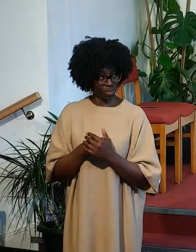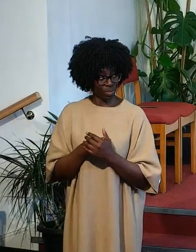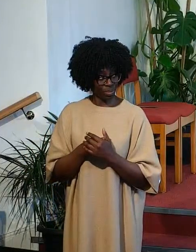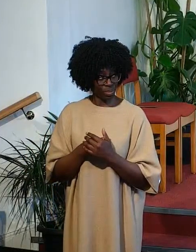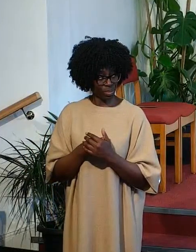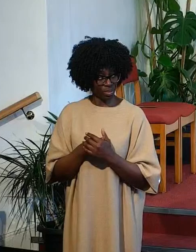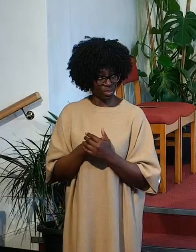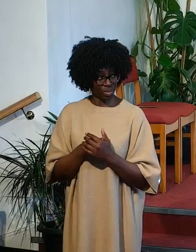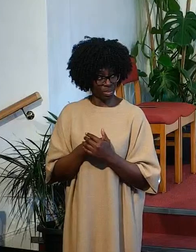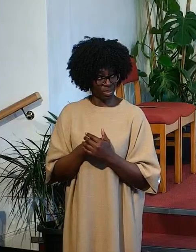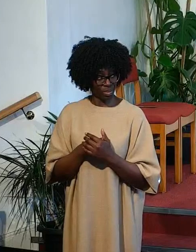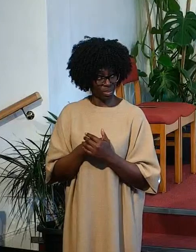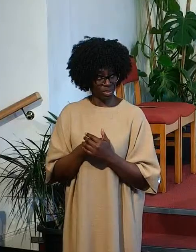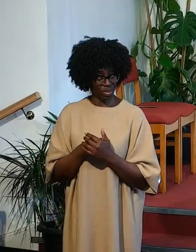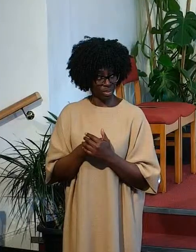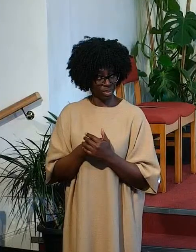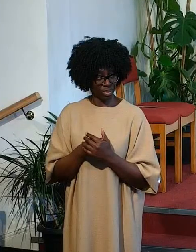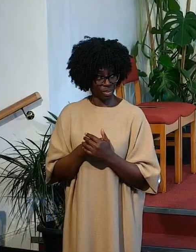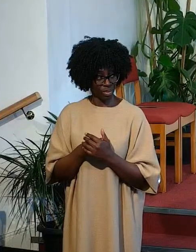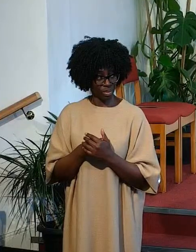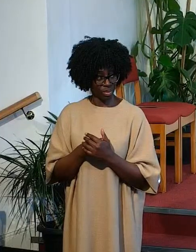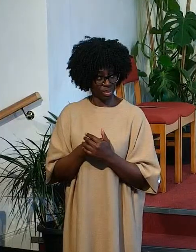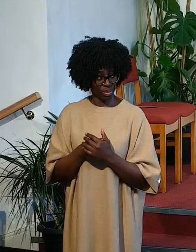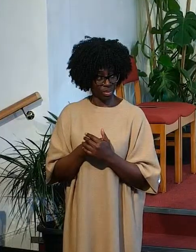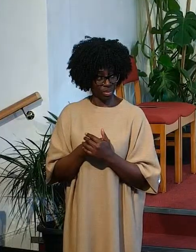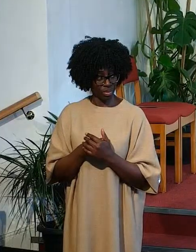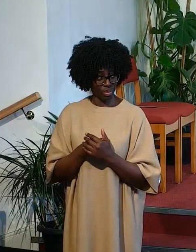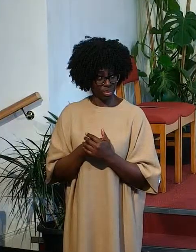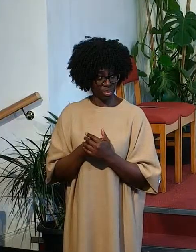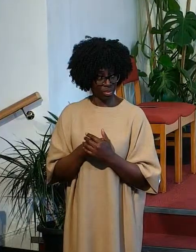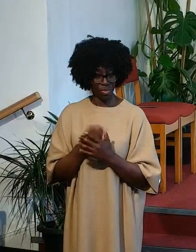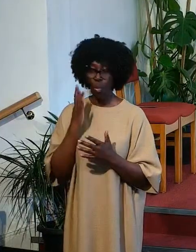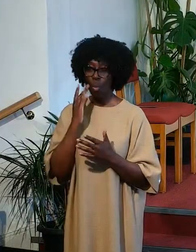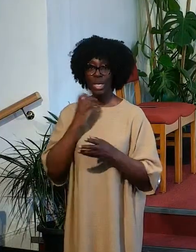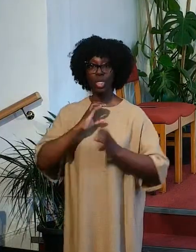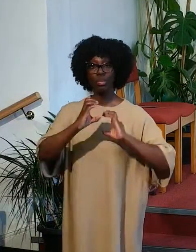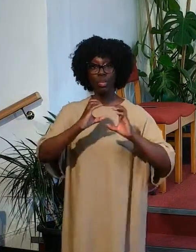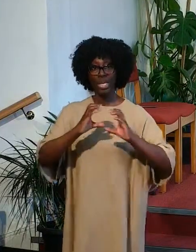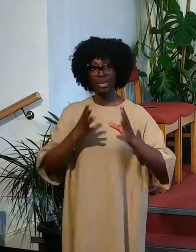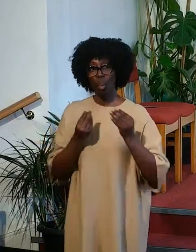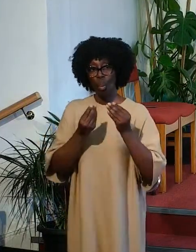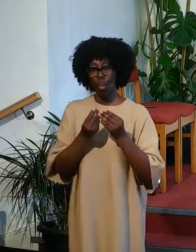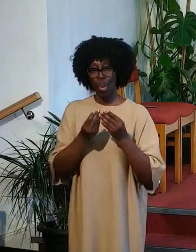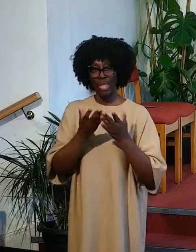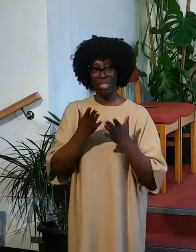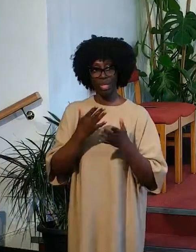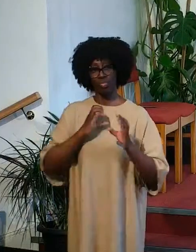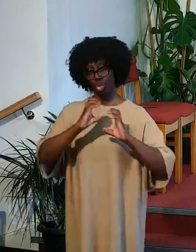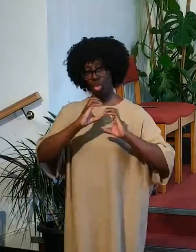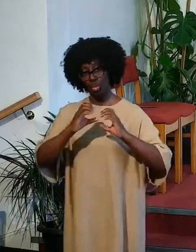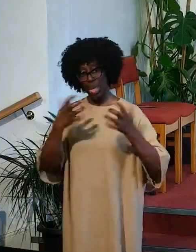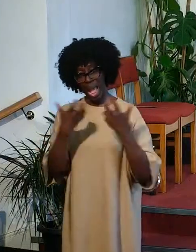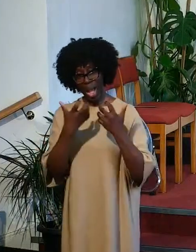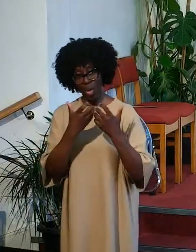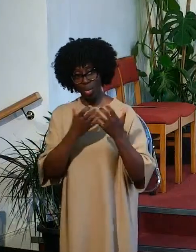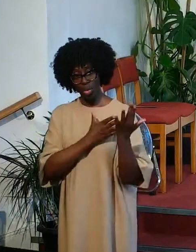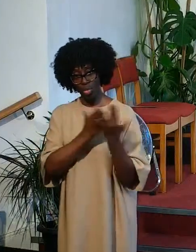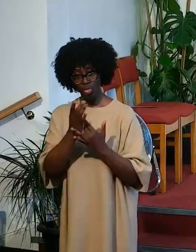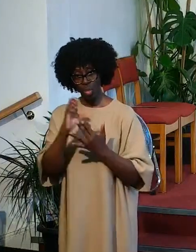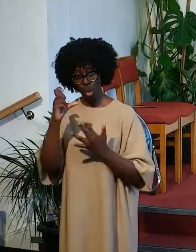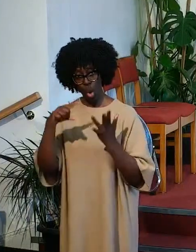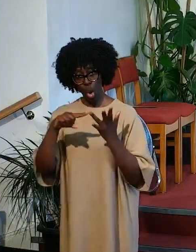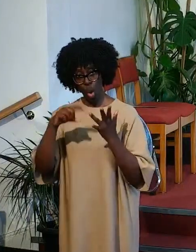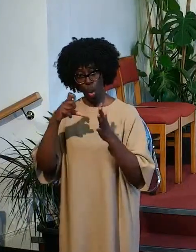Talking to them, no facial expression, they'll just walk away. That's it. Okay? Level 3 now, this is one that you may be